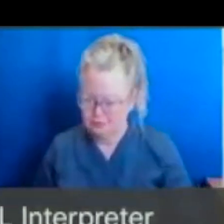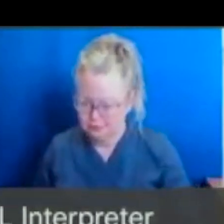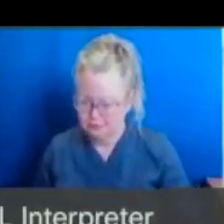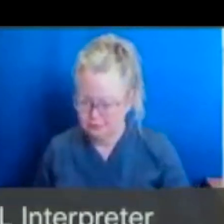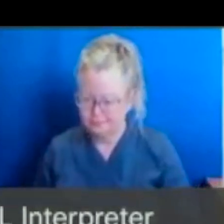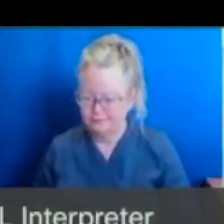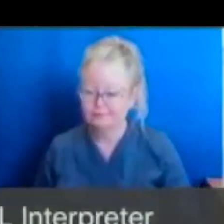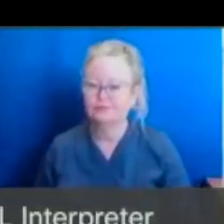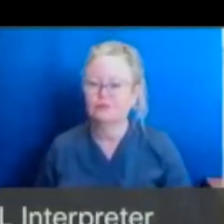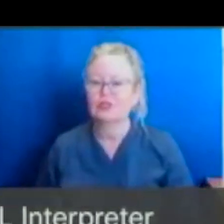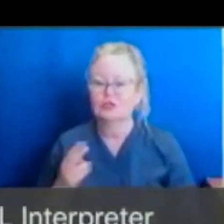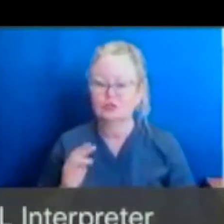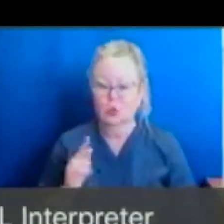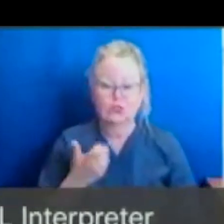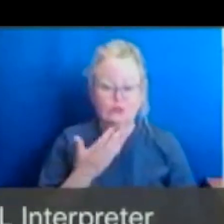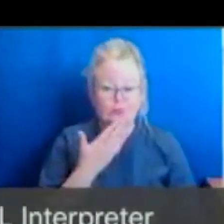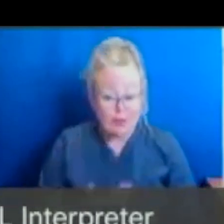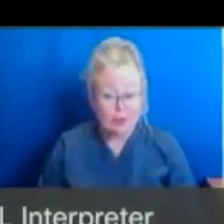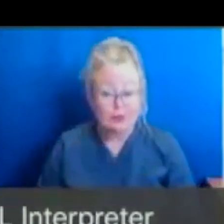Thank you.